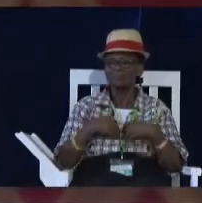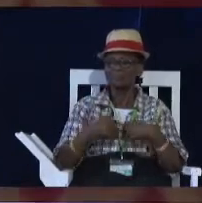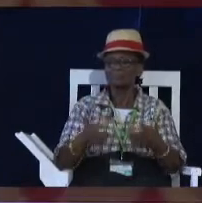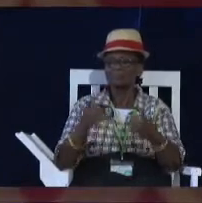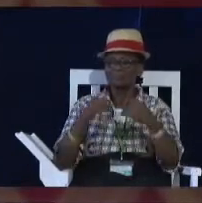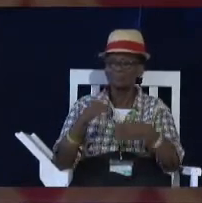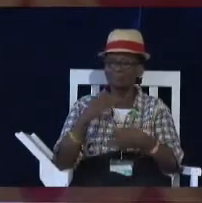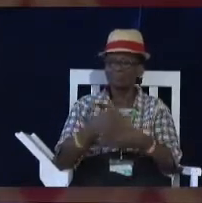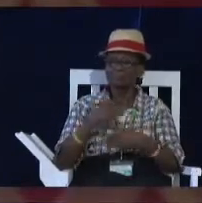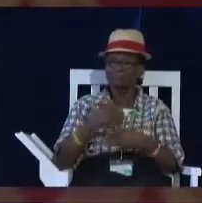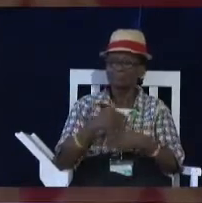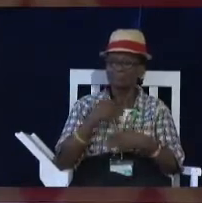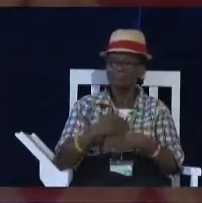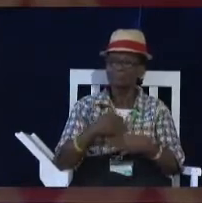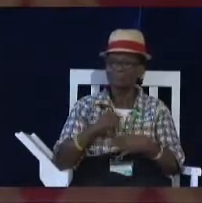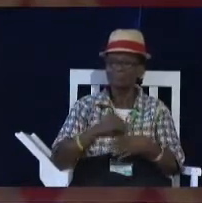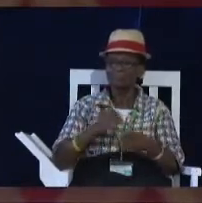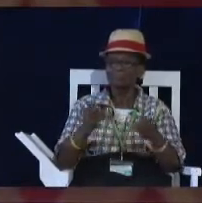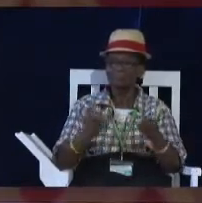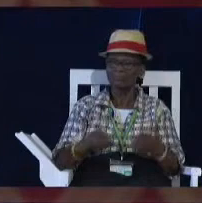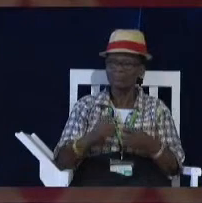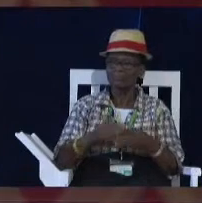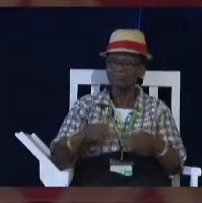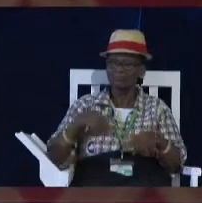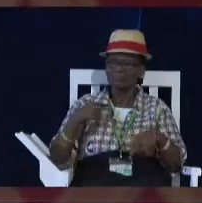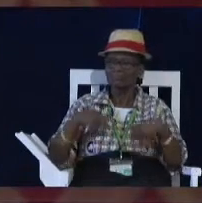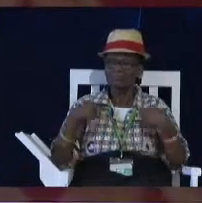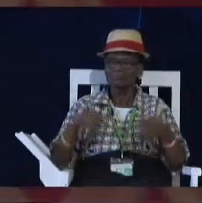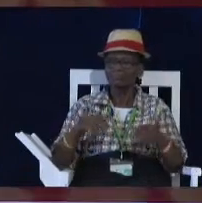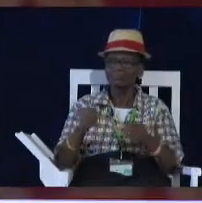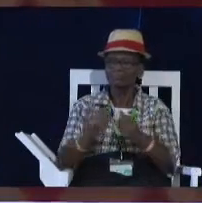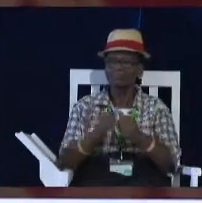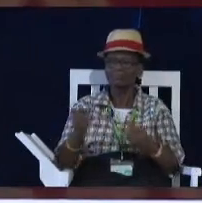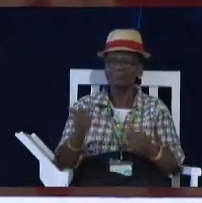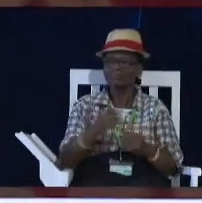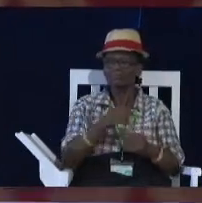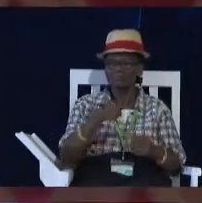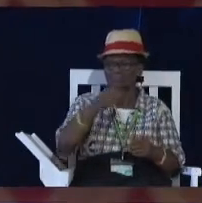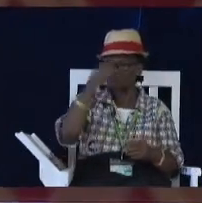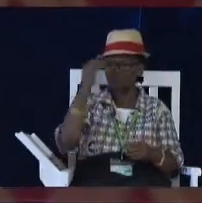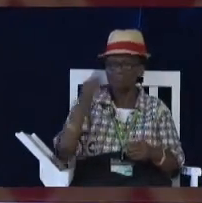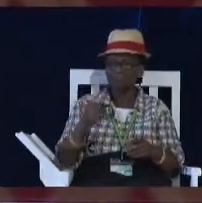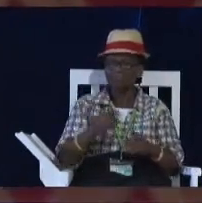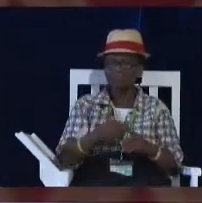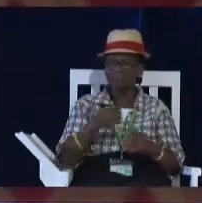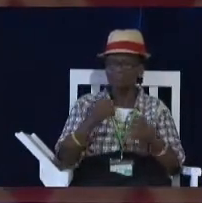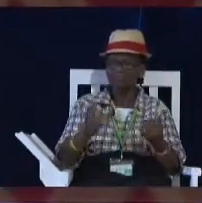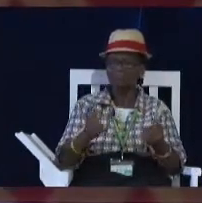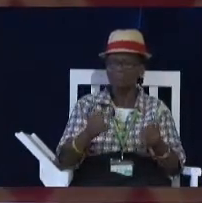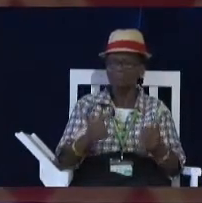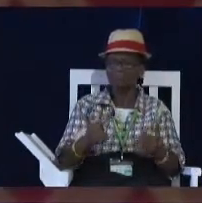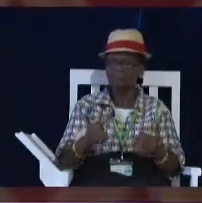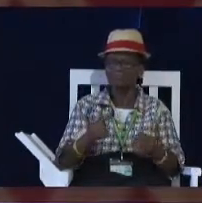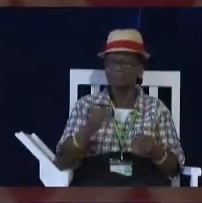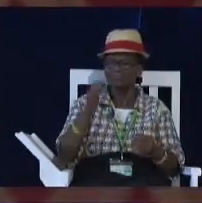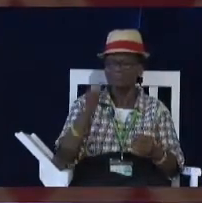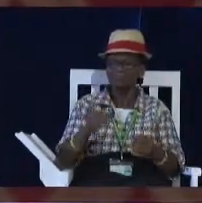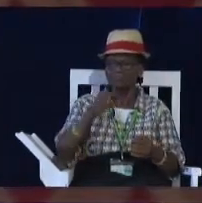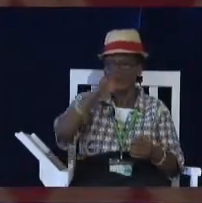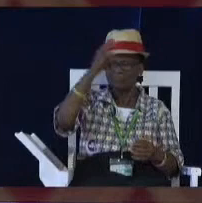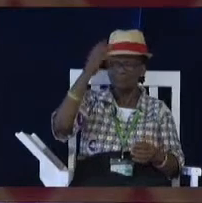to rejoice with you. Because from now on, by the grace of God, I'll be praying for you.